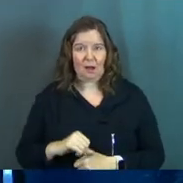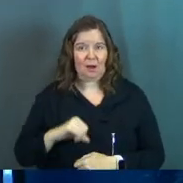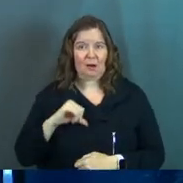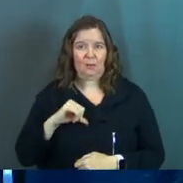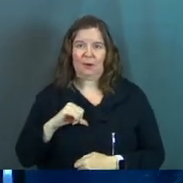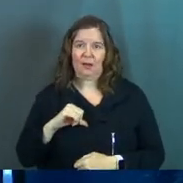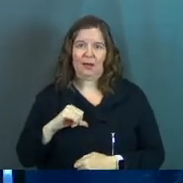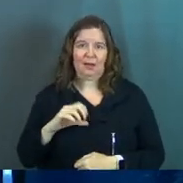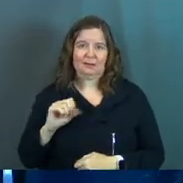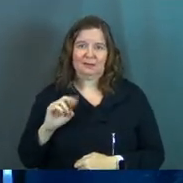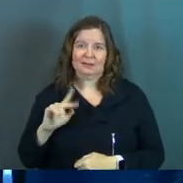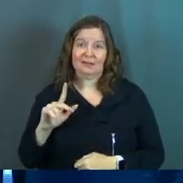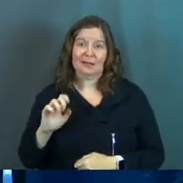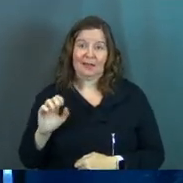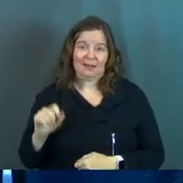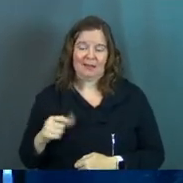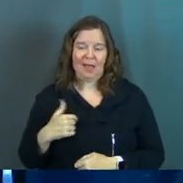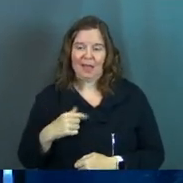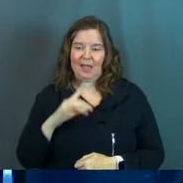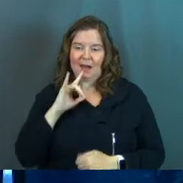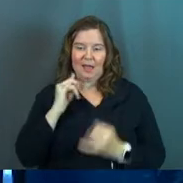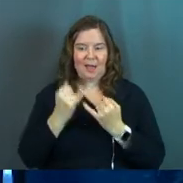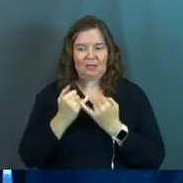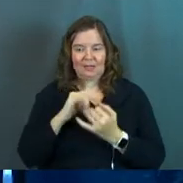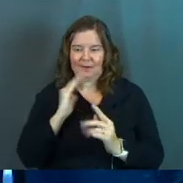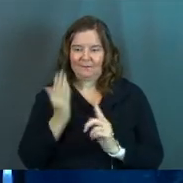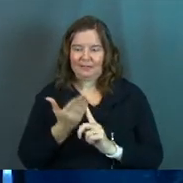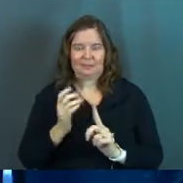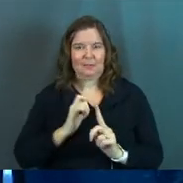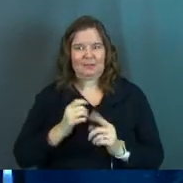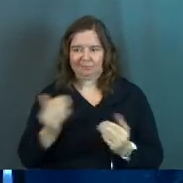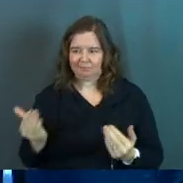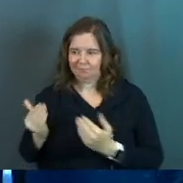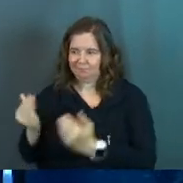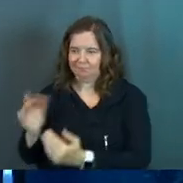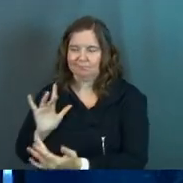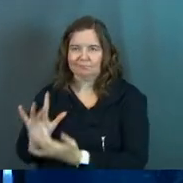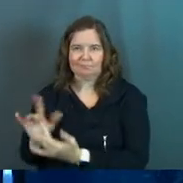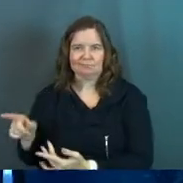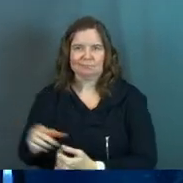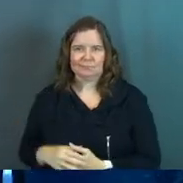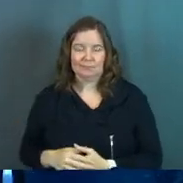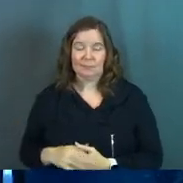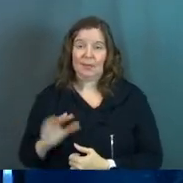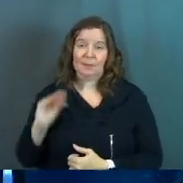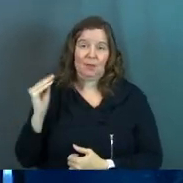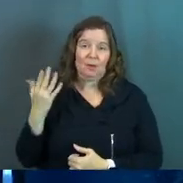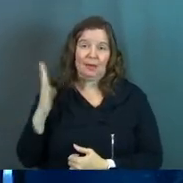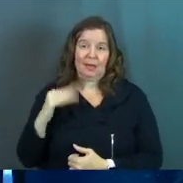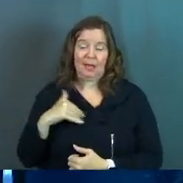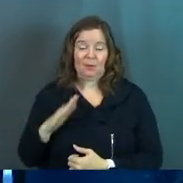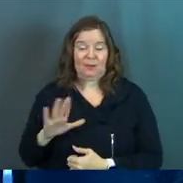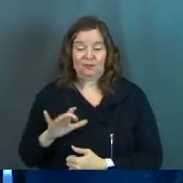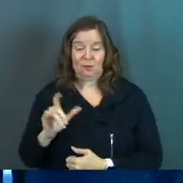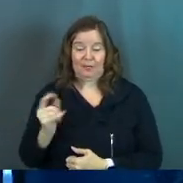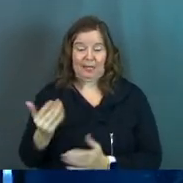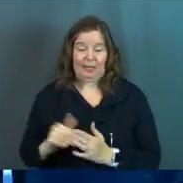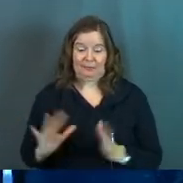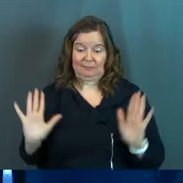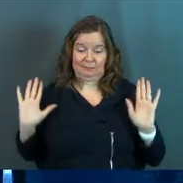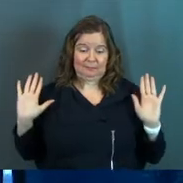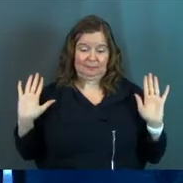pride is so subtle. And I talked myself into it. And by the grace of God, I'll never do it